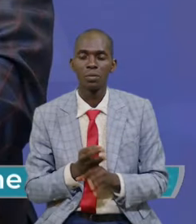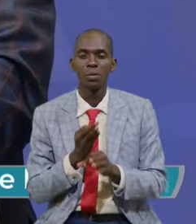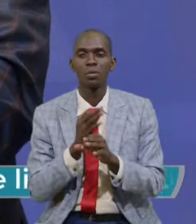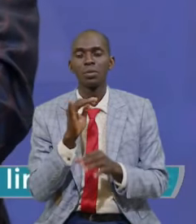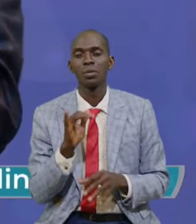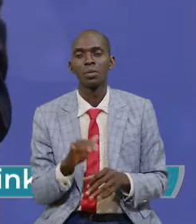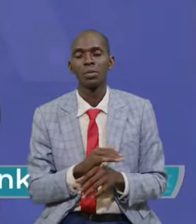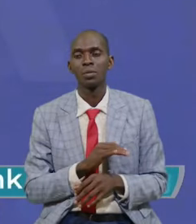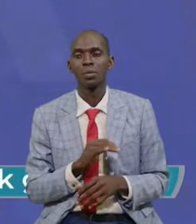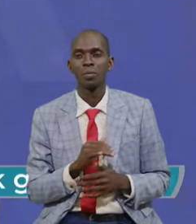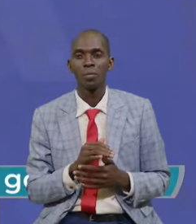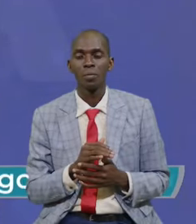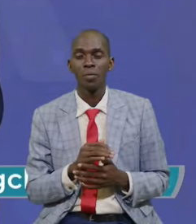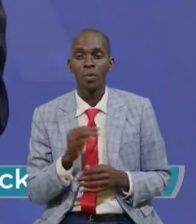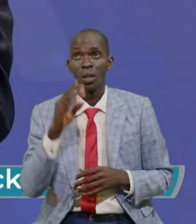The man of God is ready,